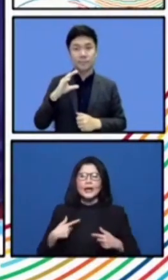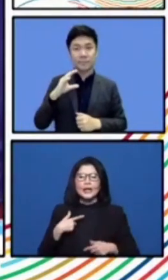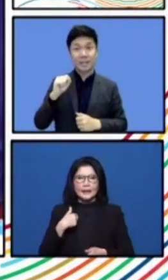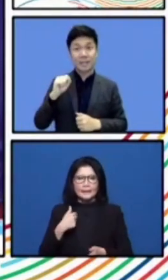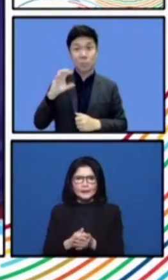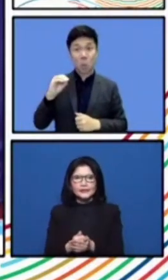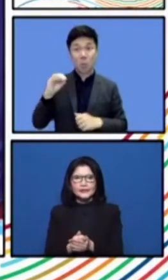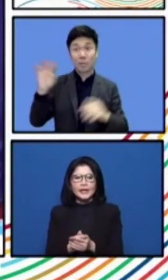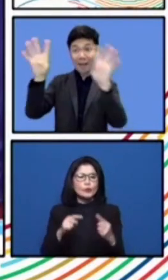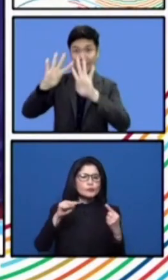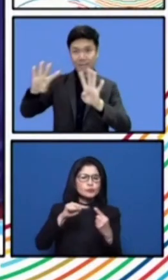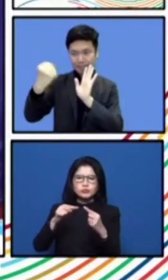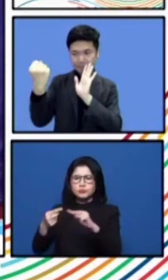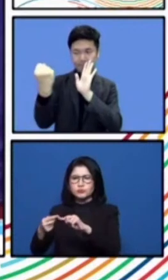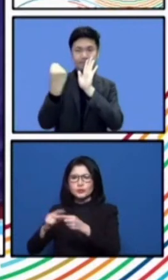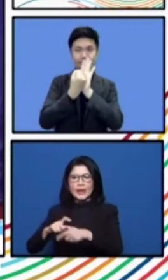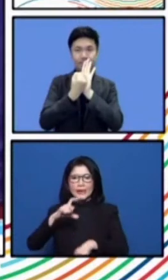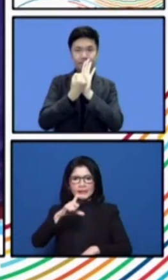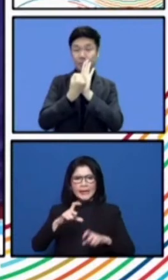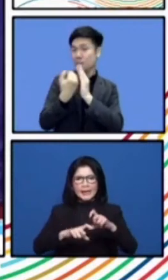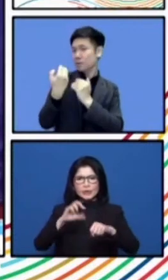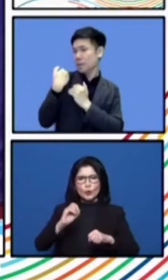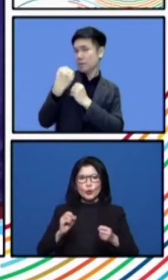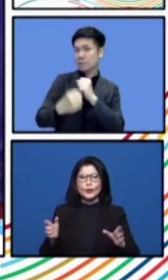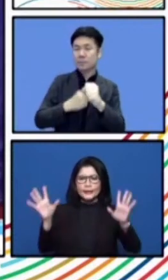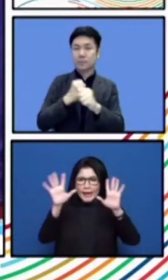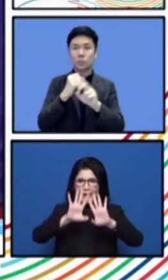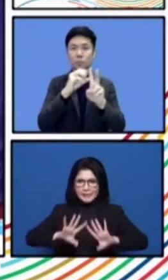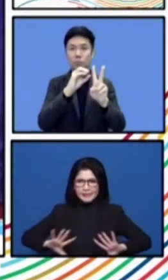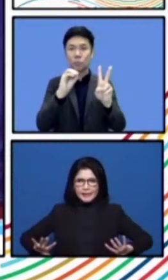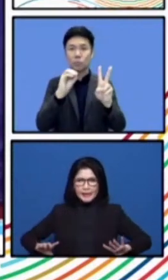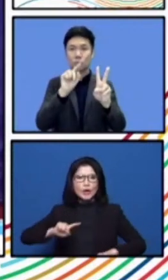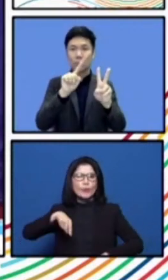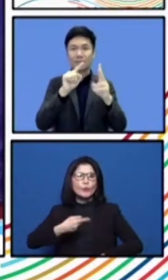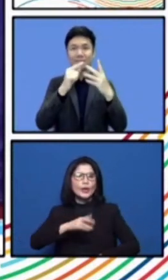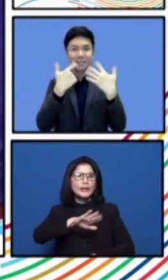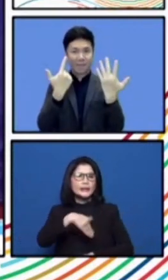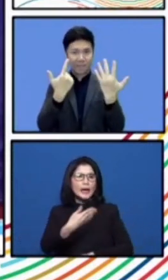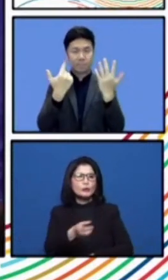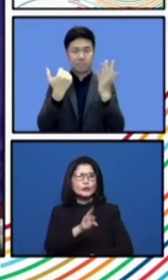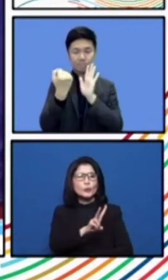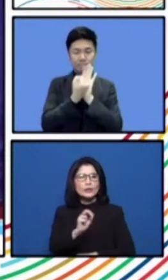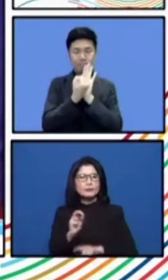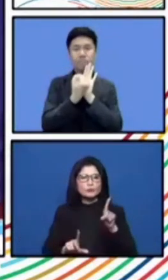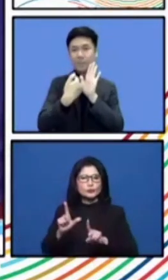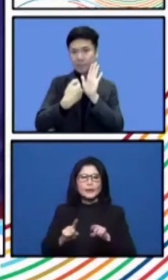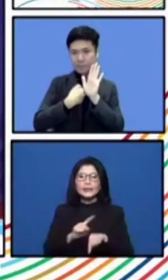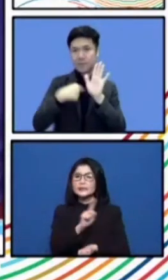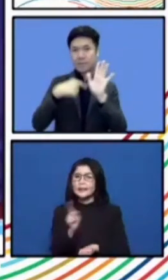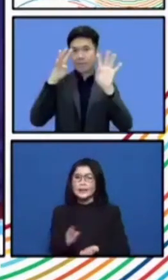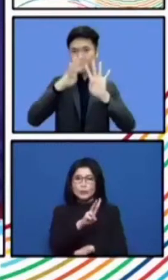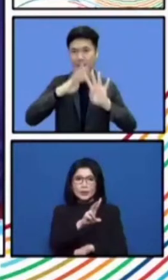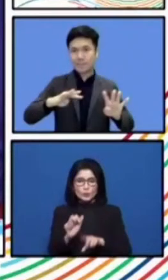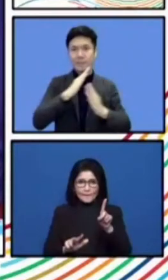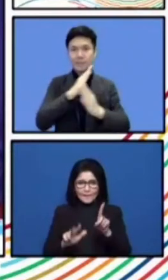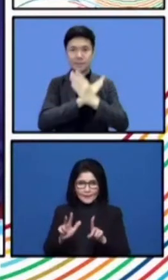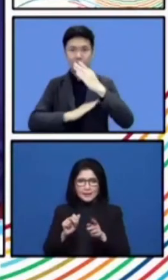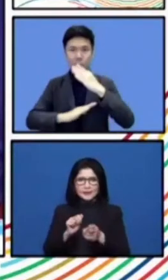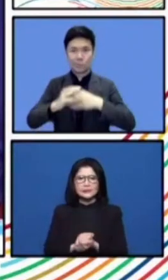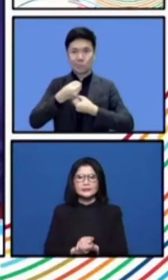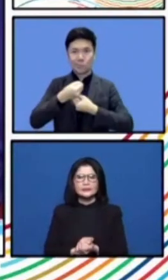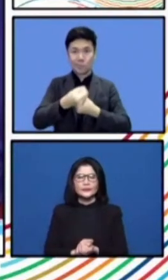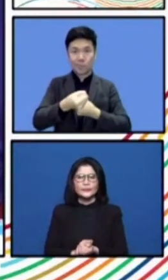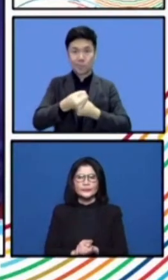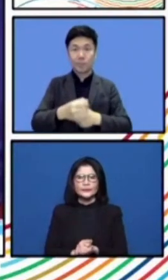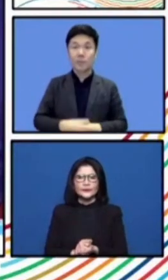since 2018 2017 and because of this we are very deeply involved with crafting